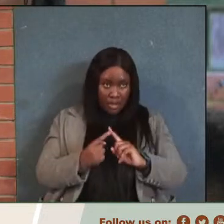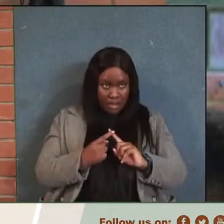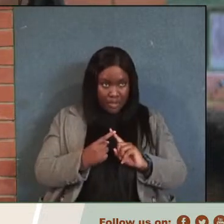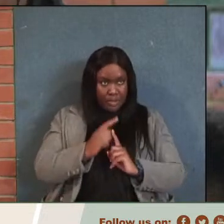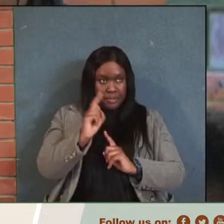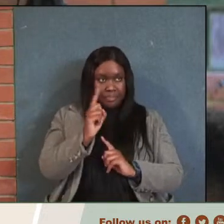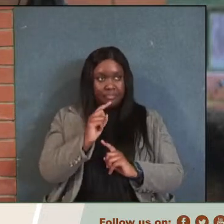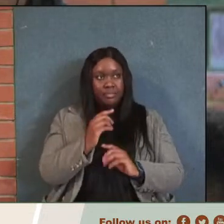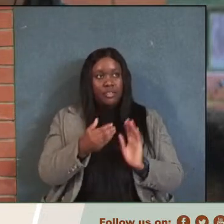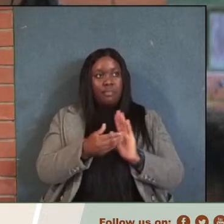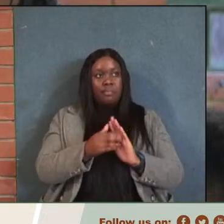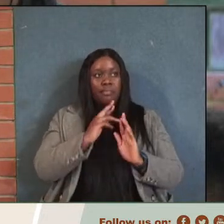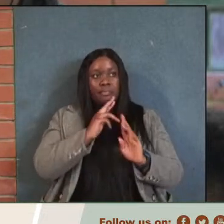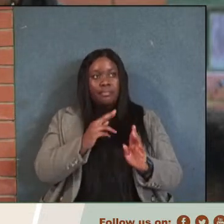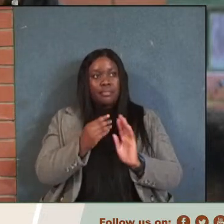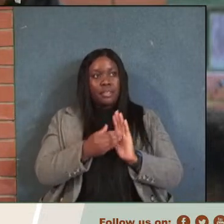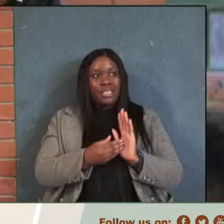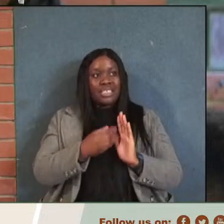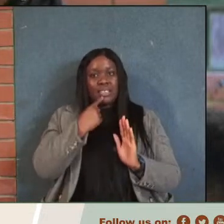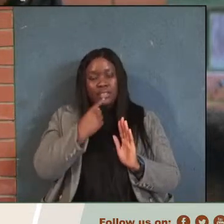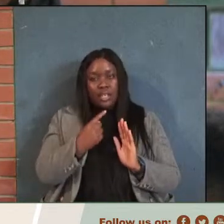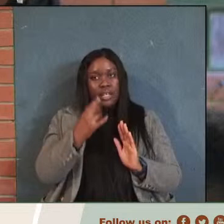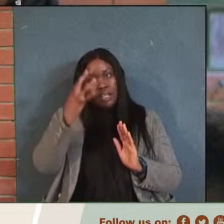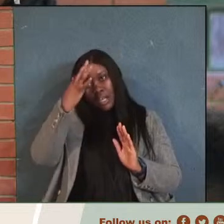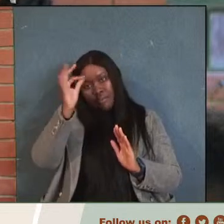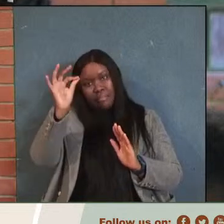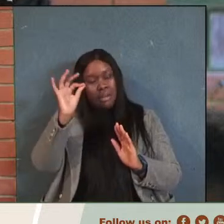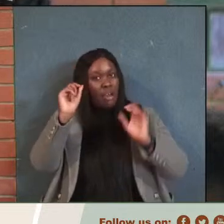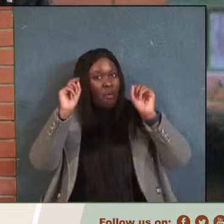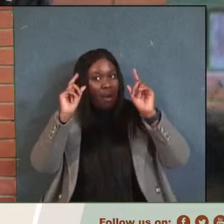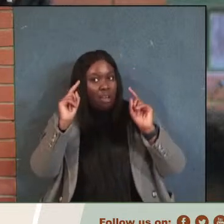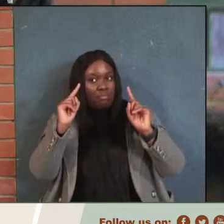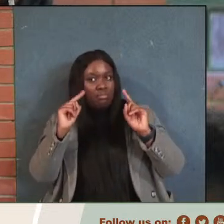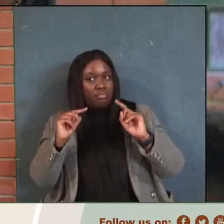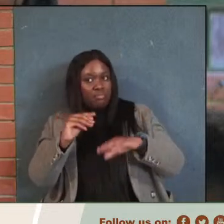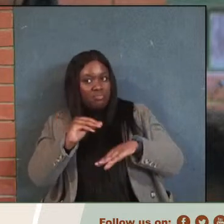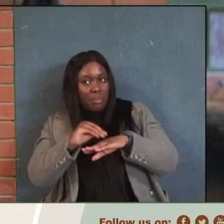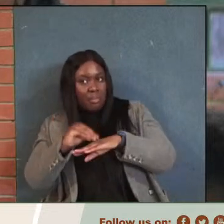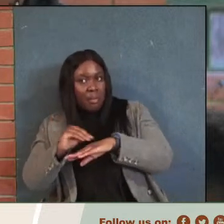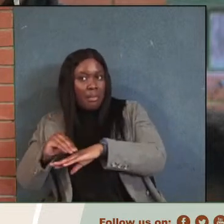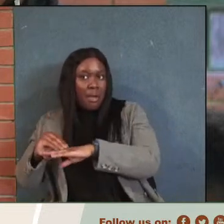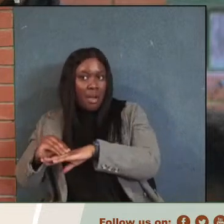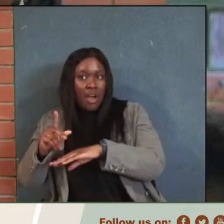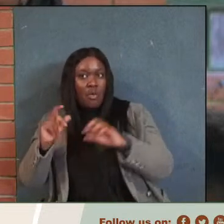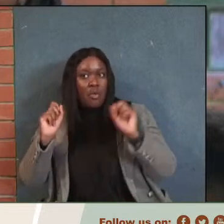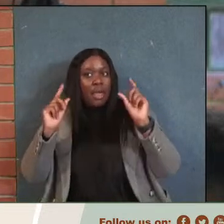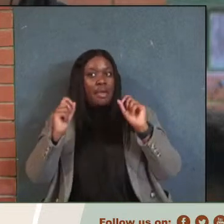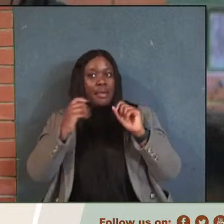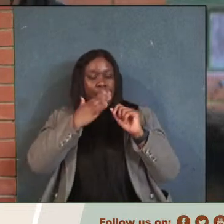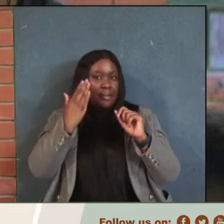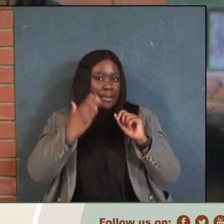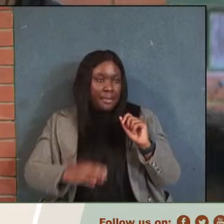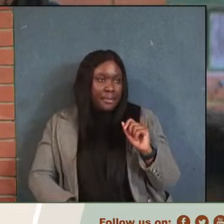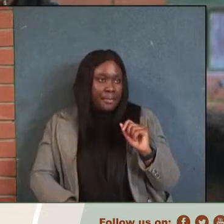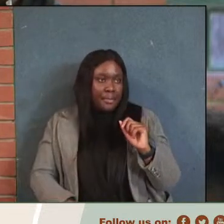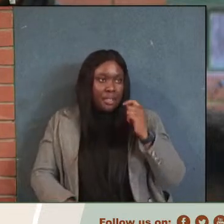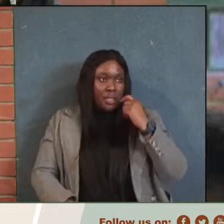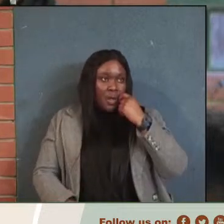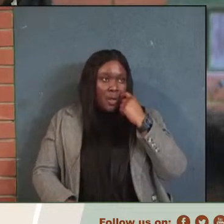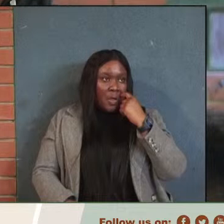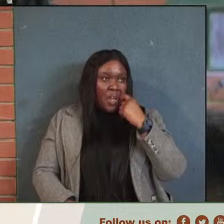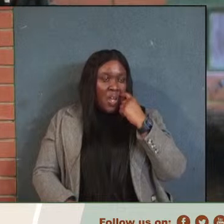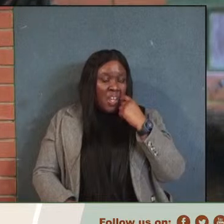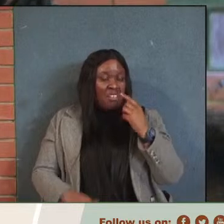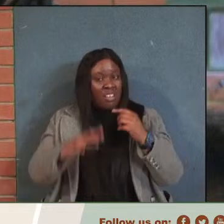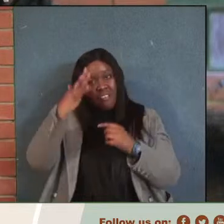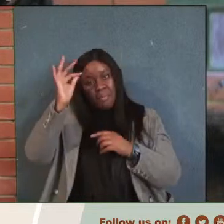report, I saw that it's written that government is unaware of the problems that schools face. that schools face. The thing is, government is